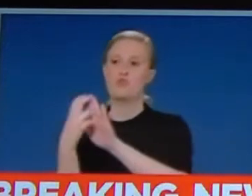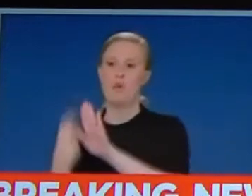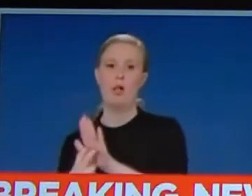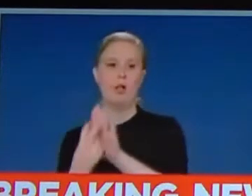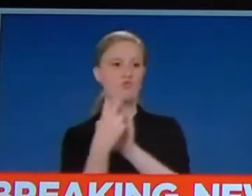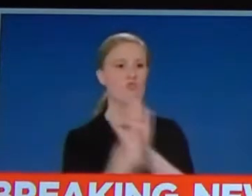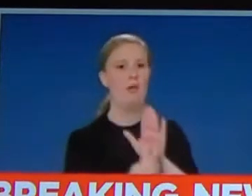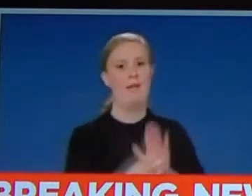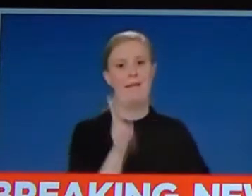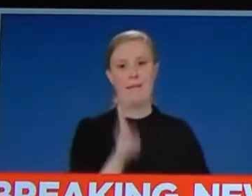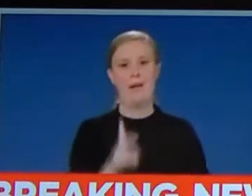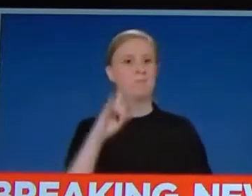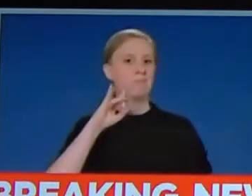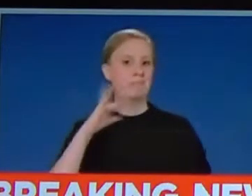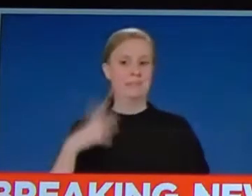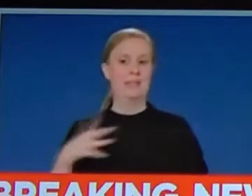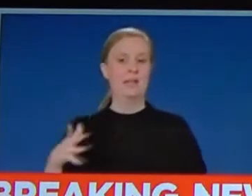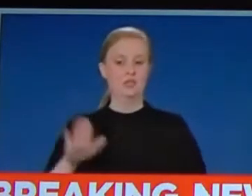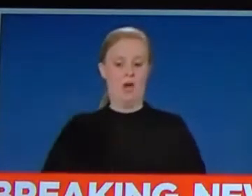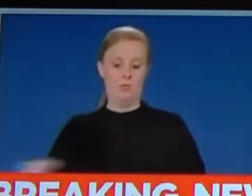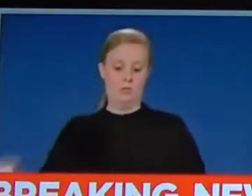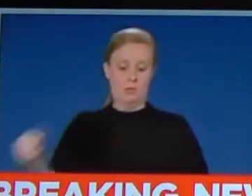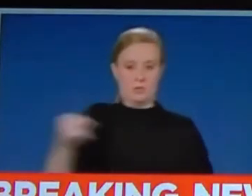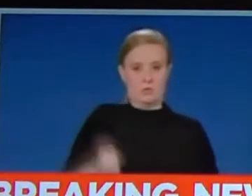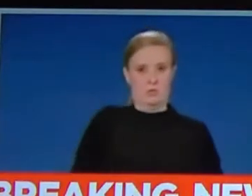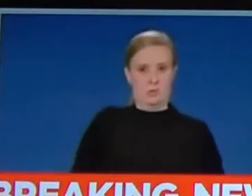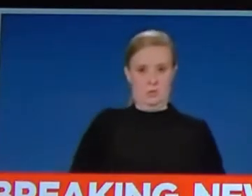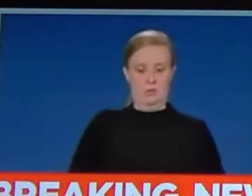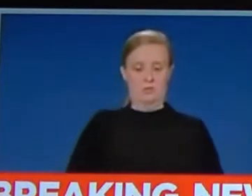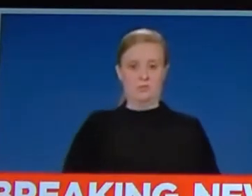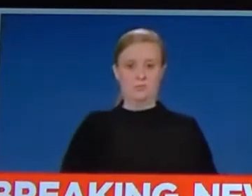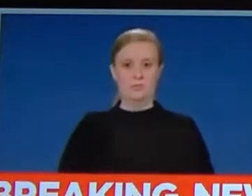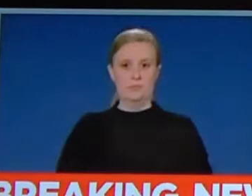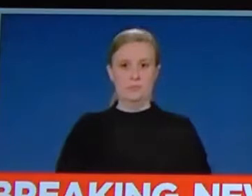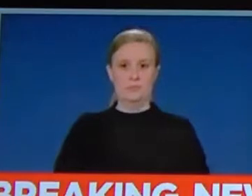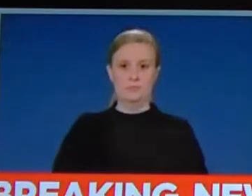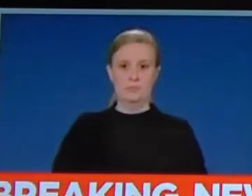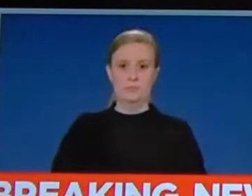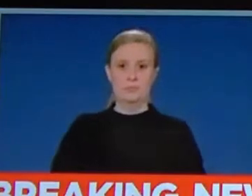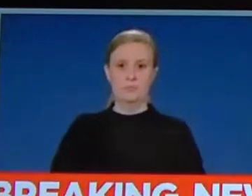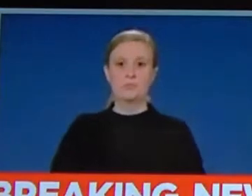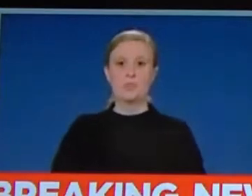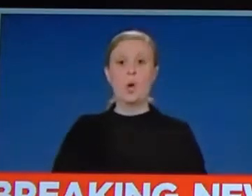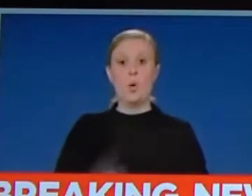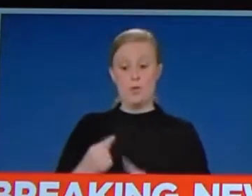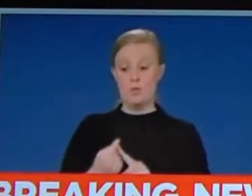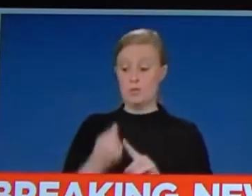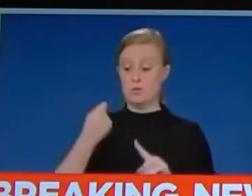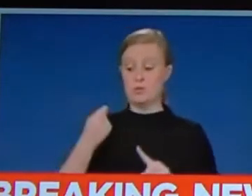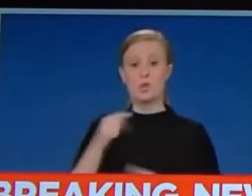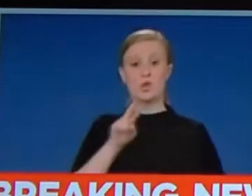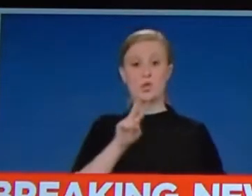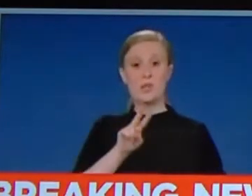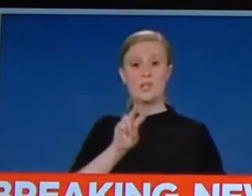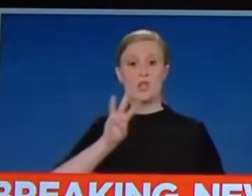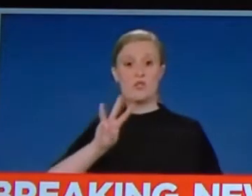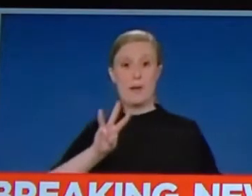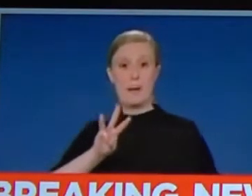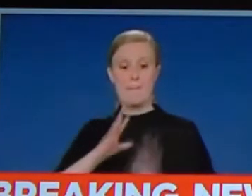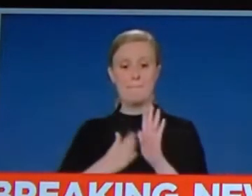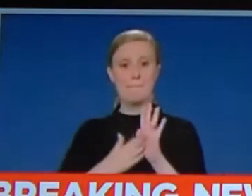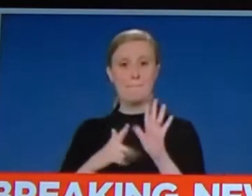as well. And to help and assist with that, we're backdating to the 23rd of March the